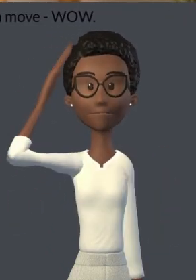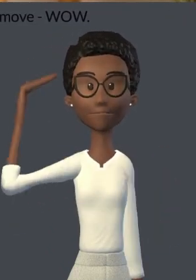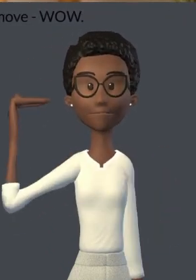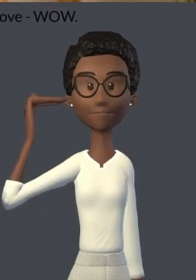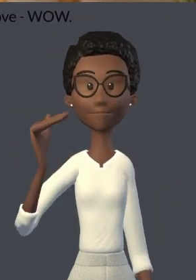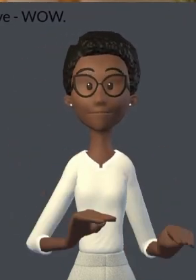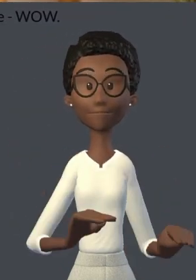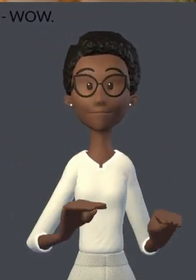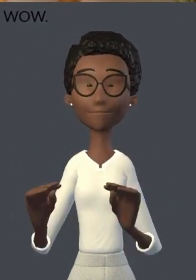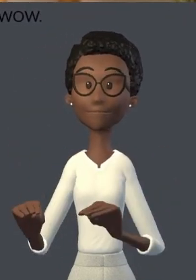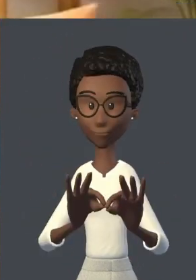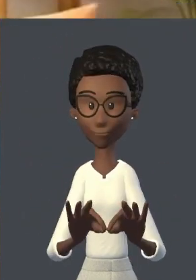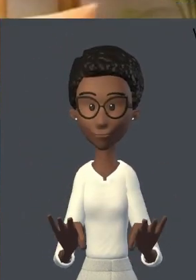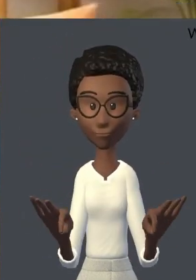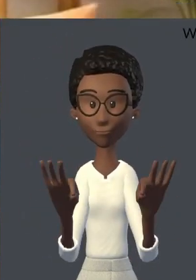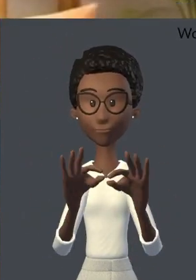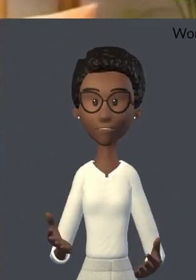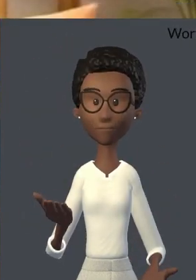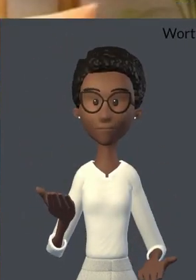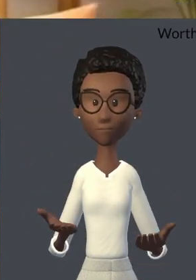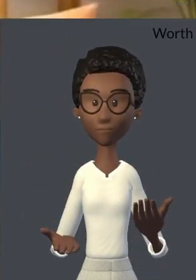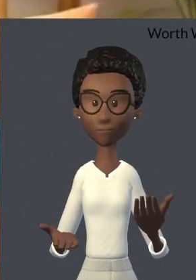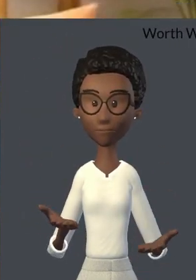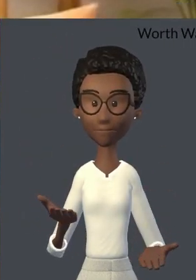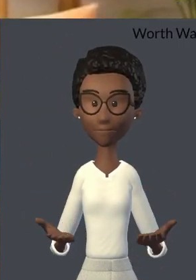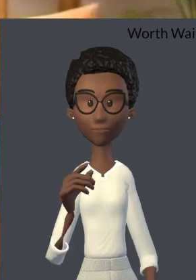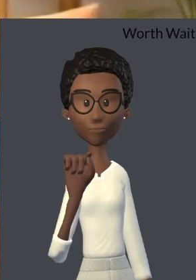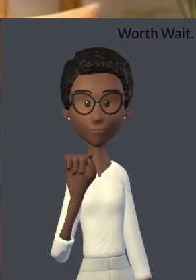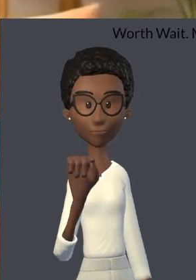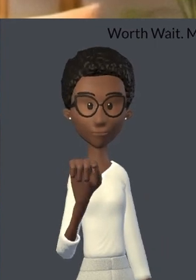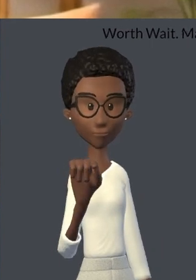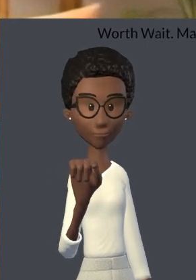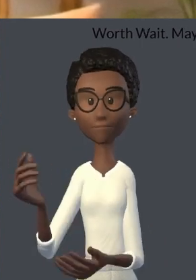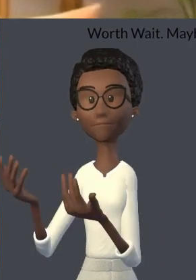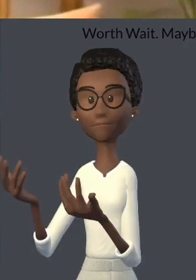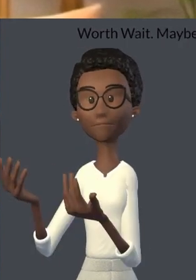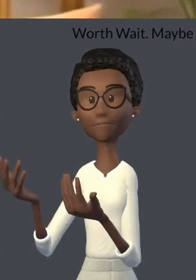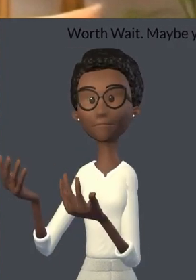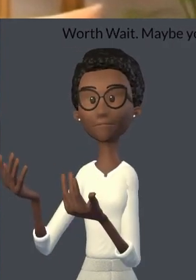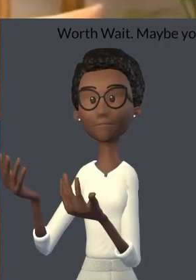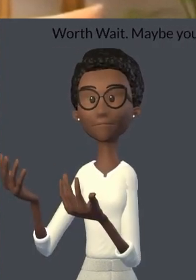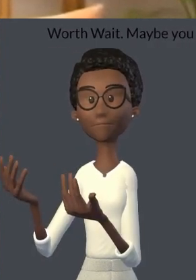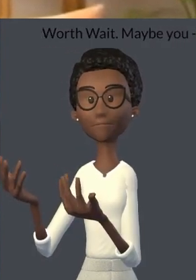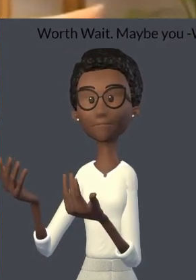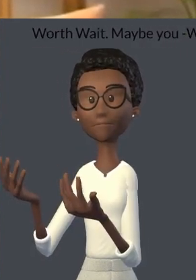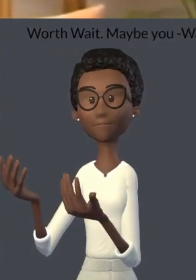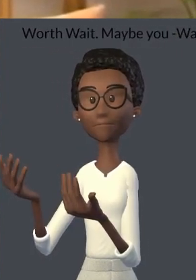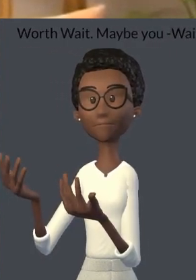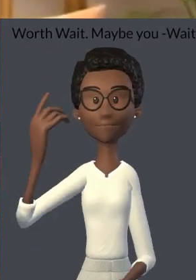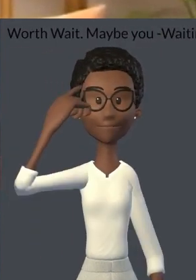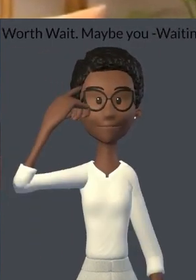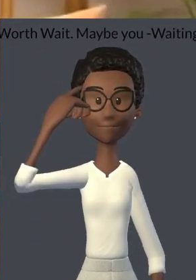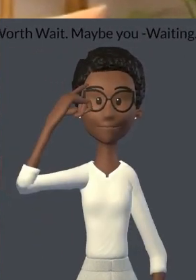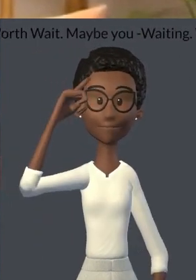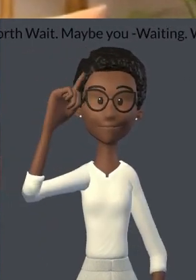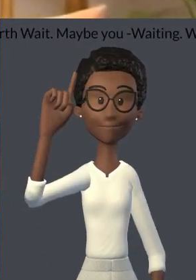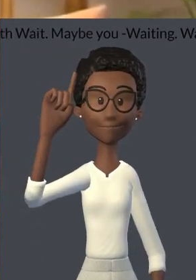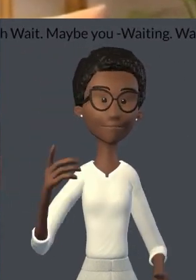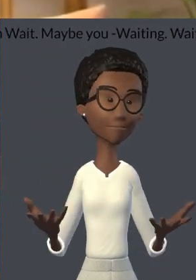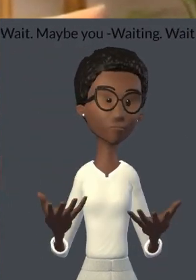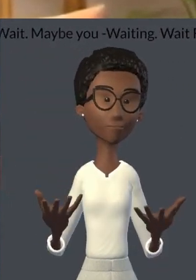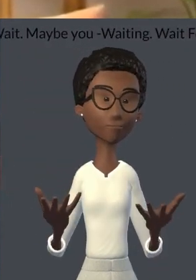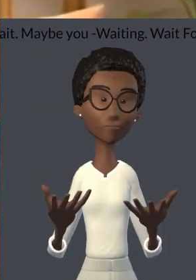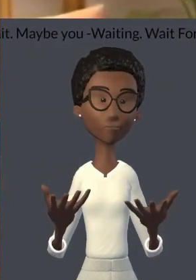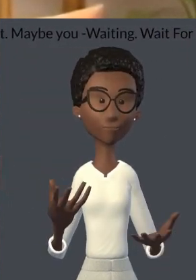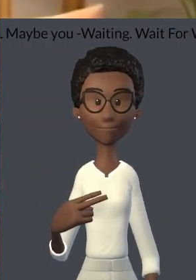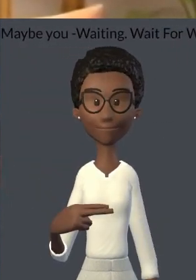met with silence. Or perhaps you've wept privately like Elizabeth, while still clinging to hope. Hear this. Your